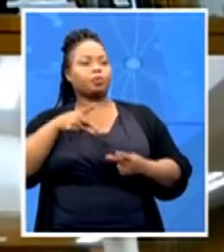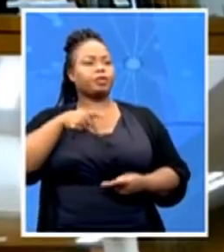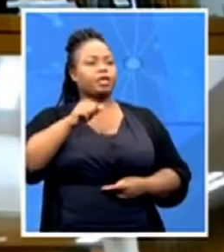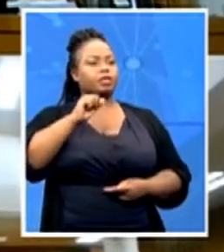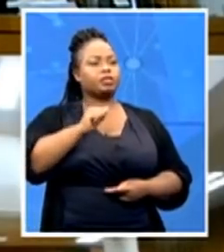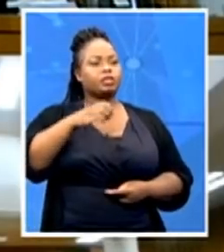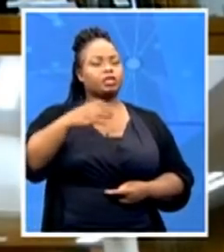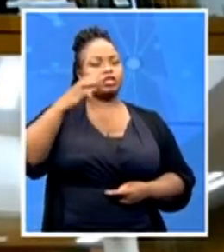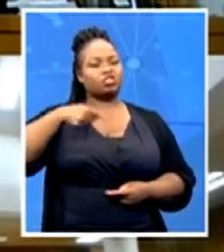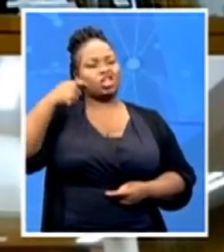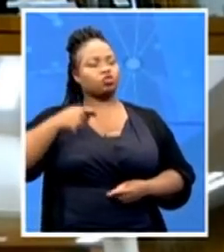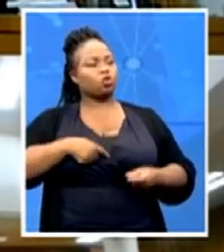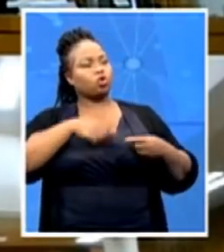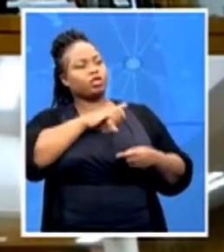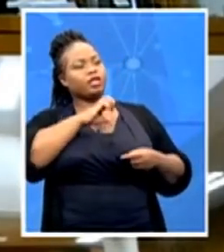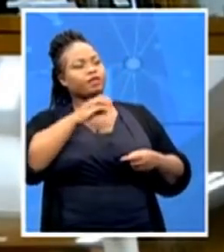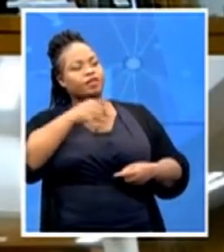No.